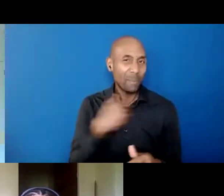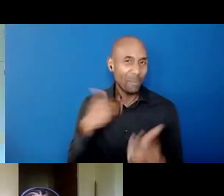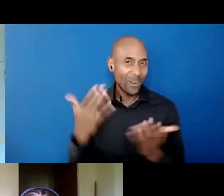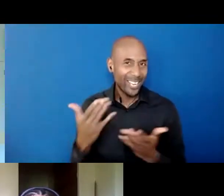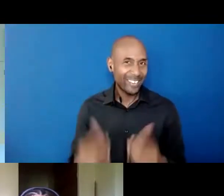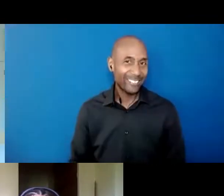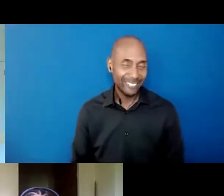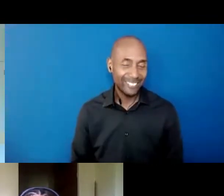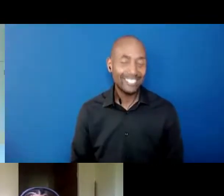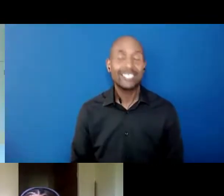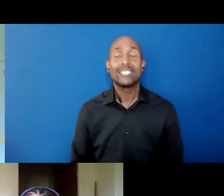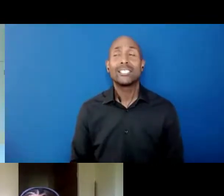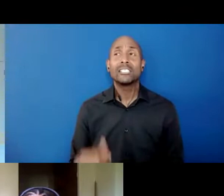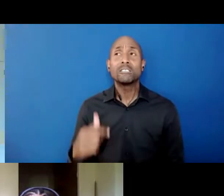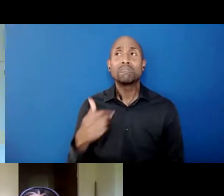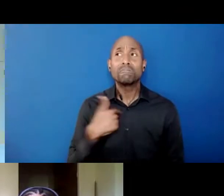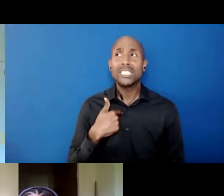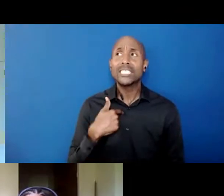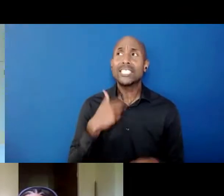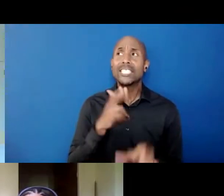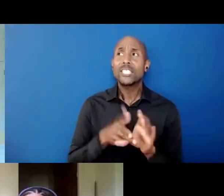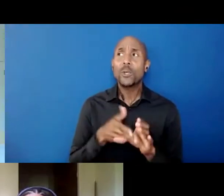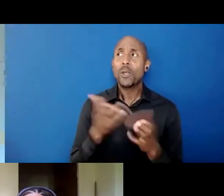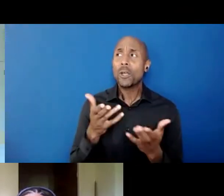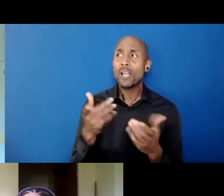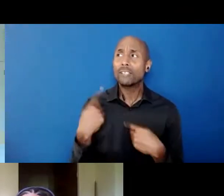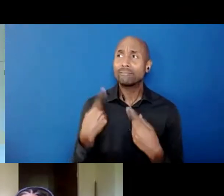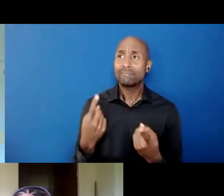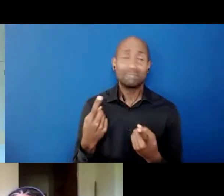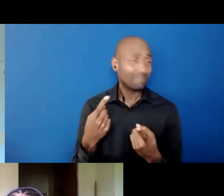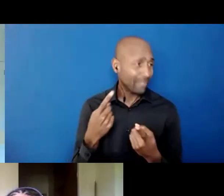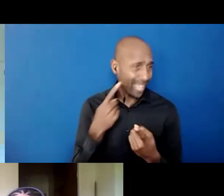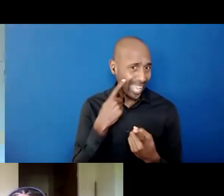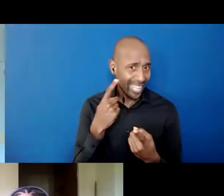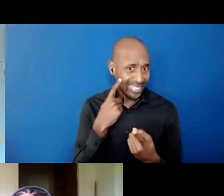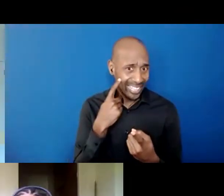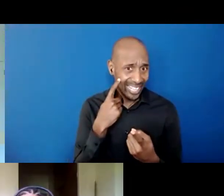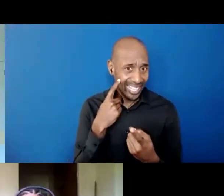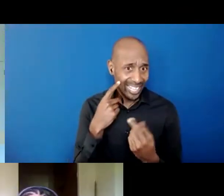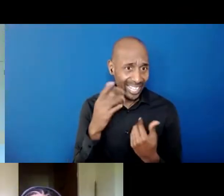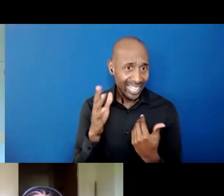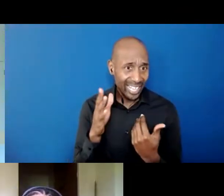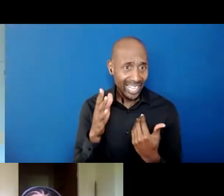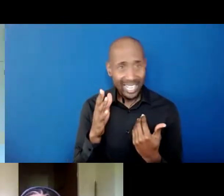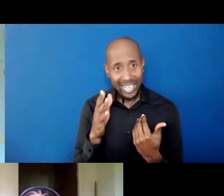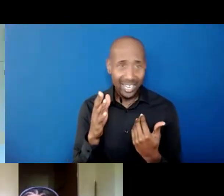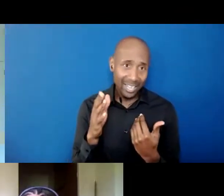team for pretty much as long as the pandemic has been around. So about